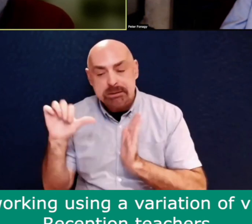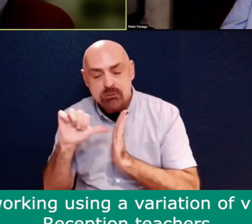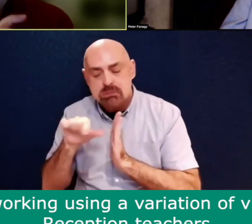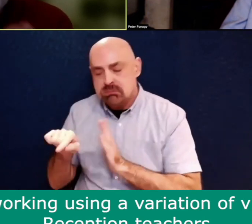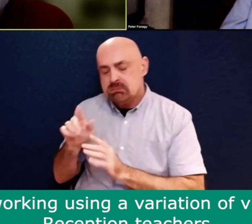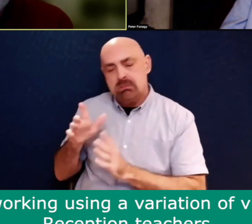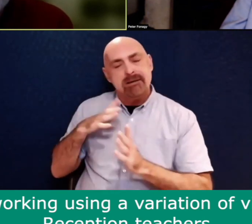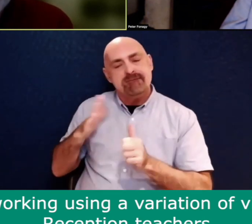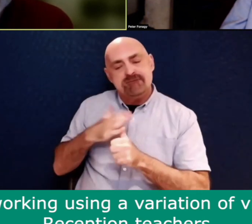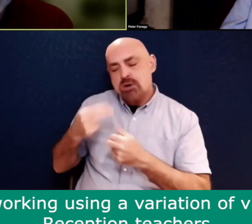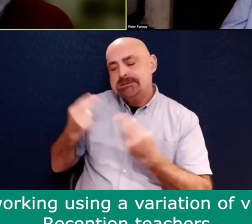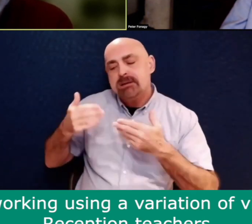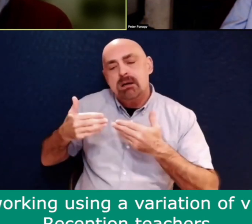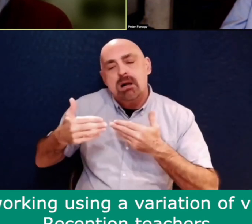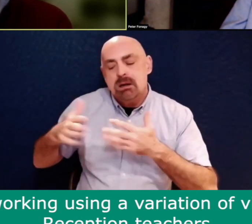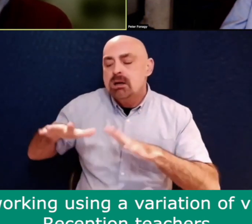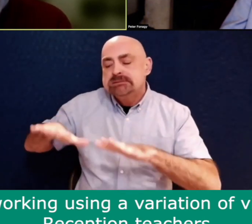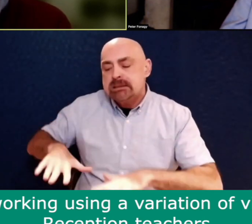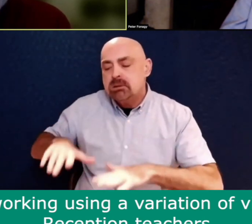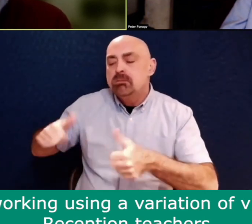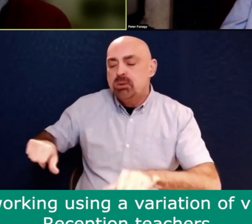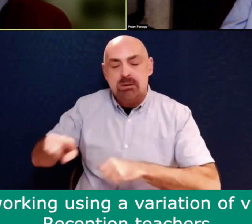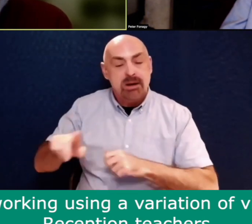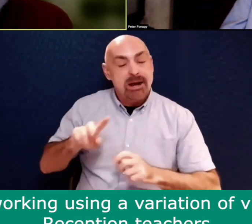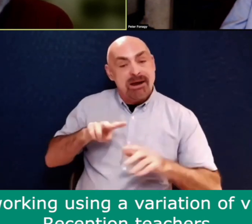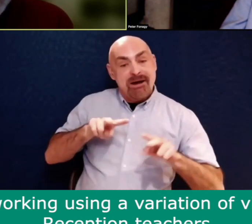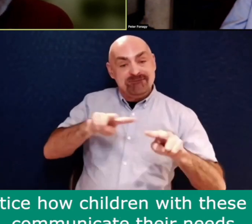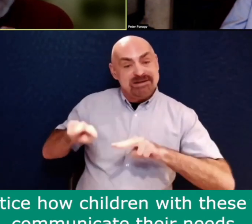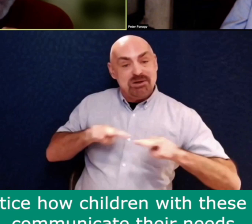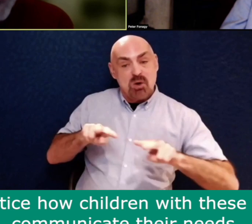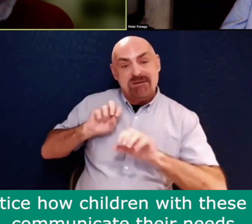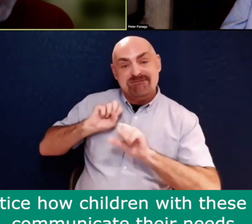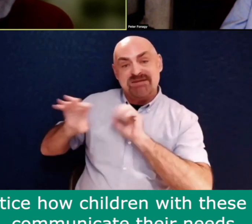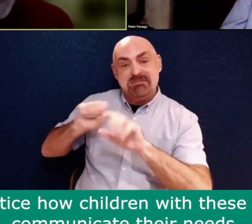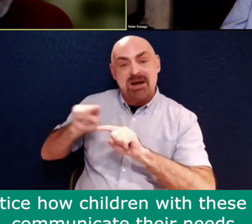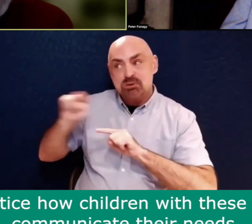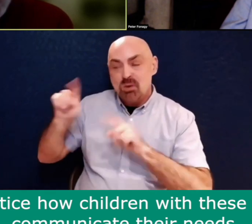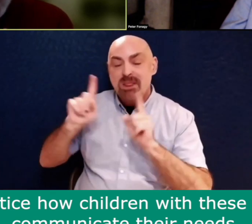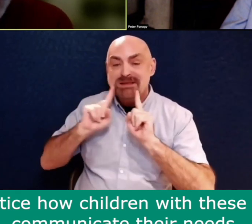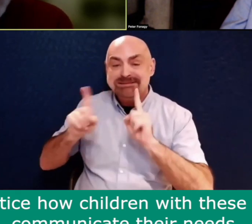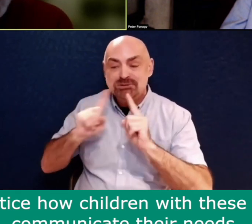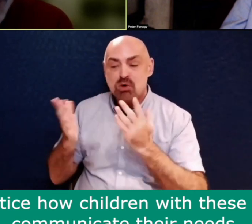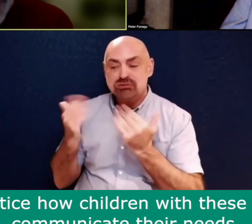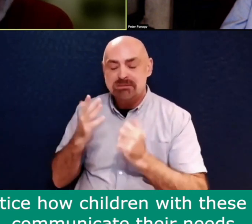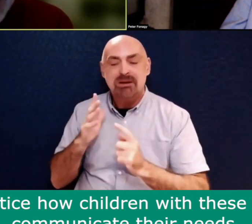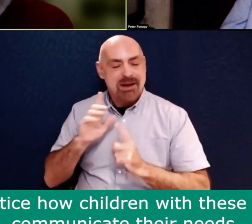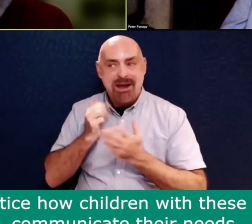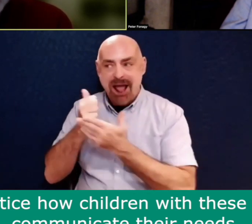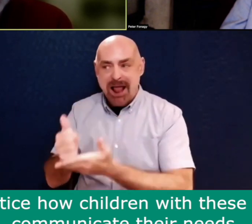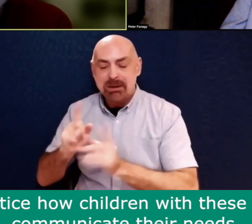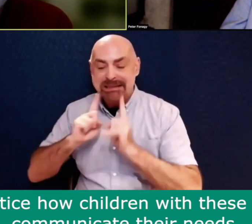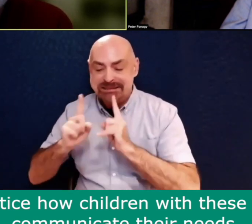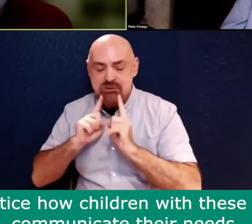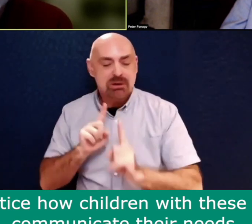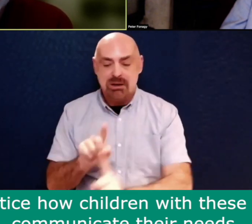And we've been working using a variation of video feedback with reception teachers to help them to notice how children with these kind